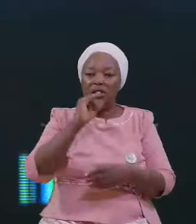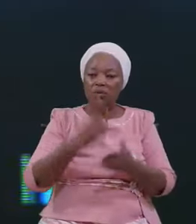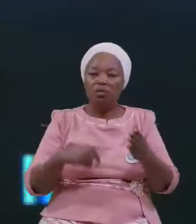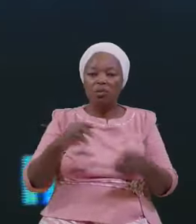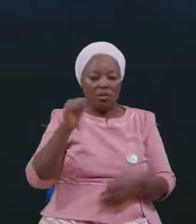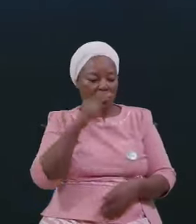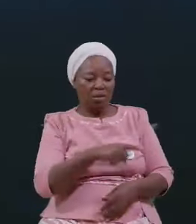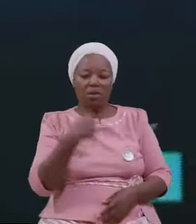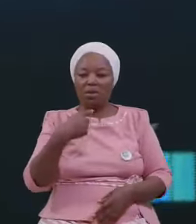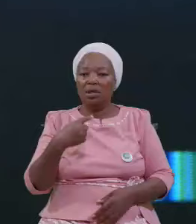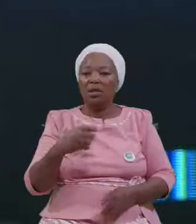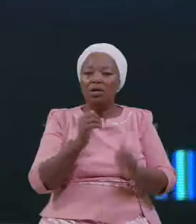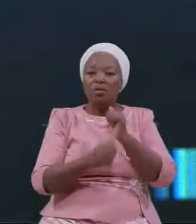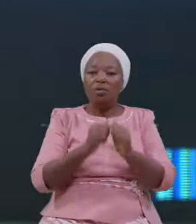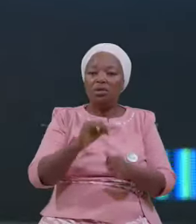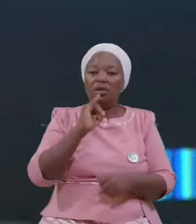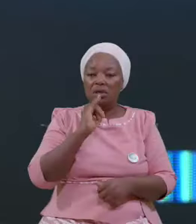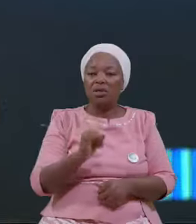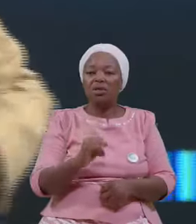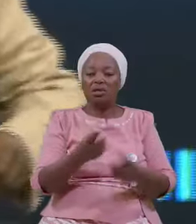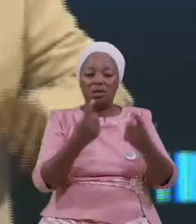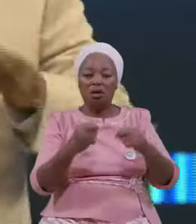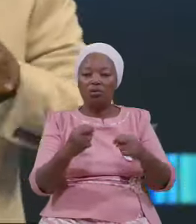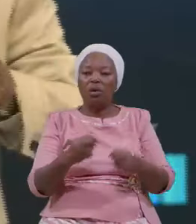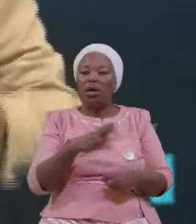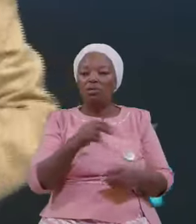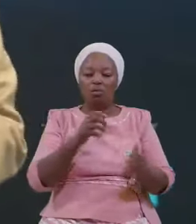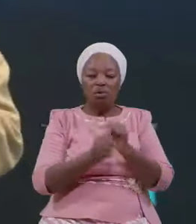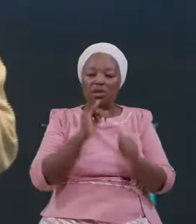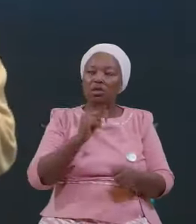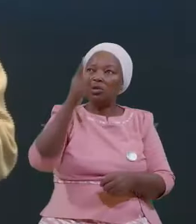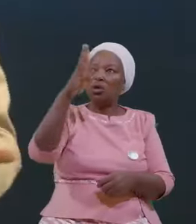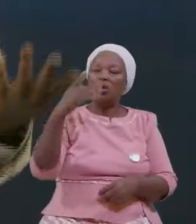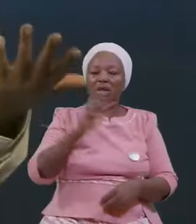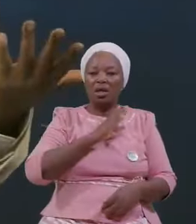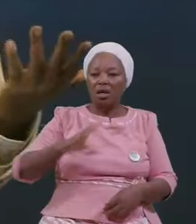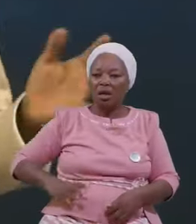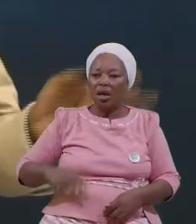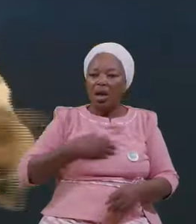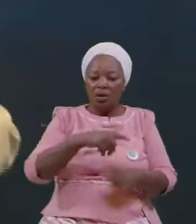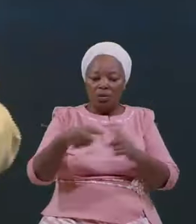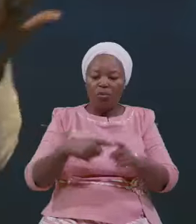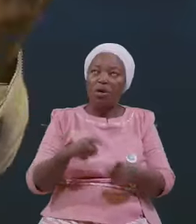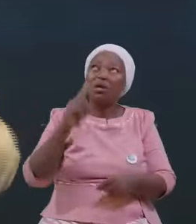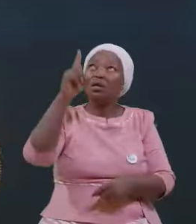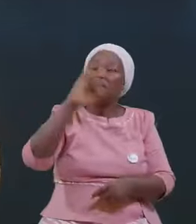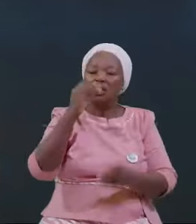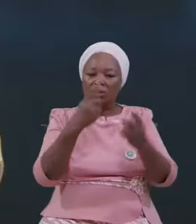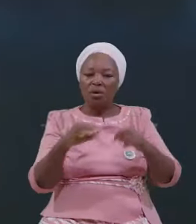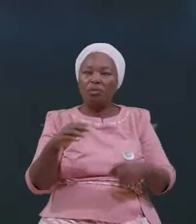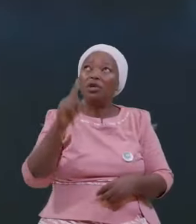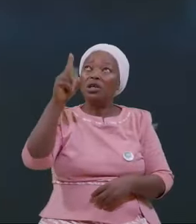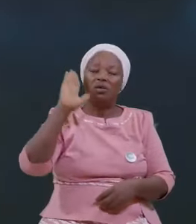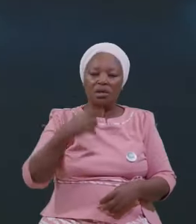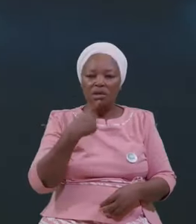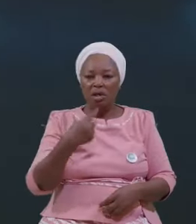is called the Christ. When he is come, he will tell us